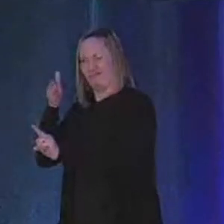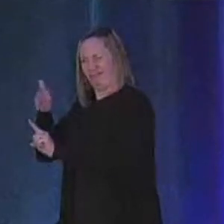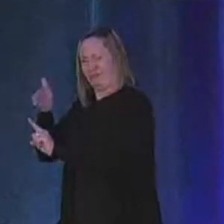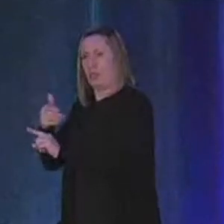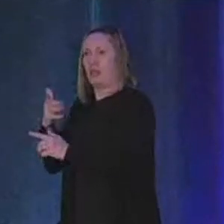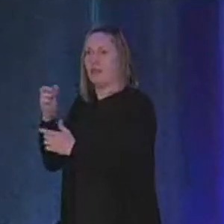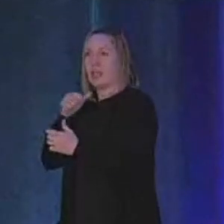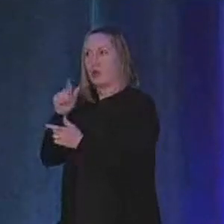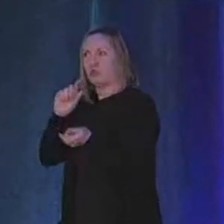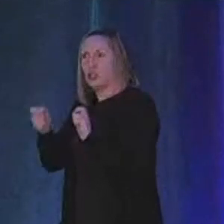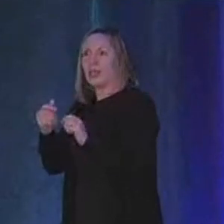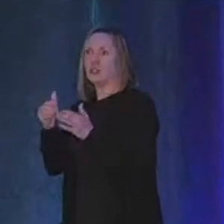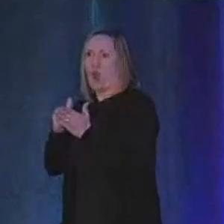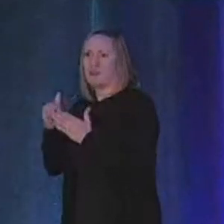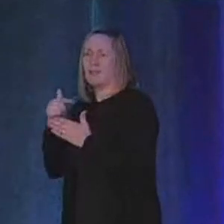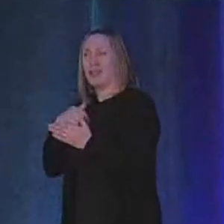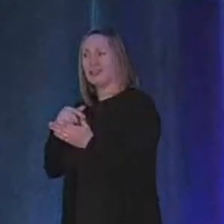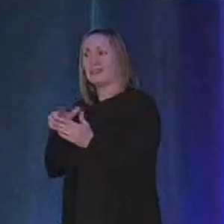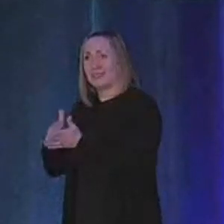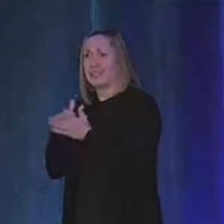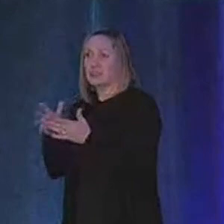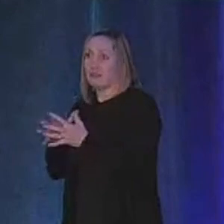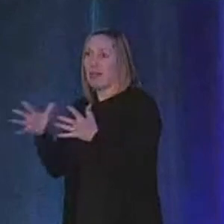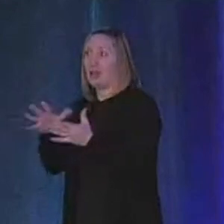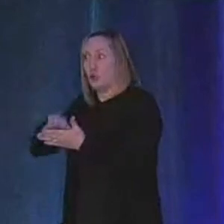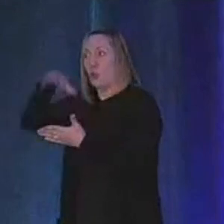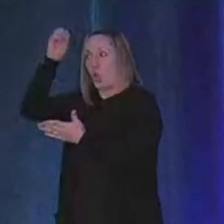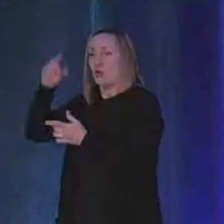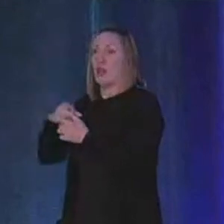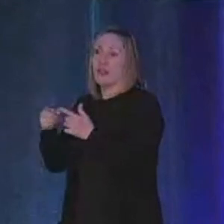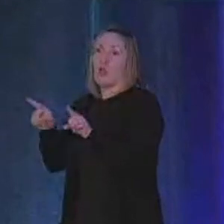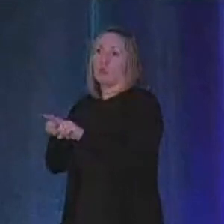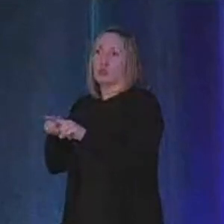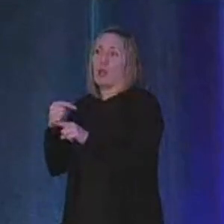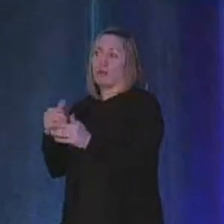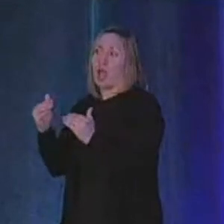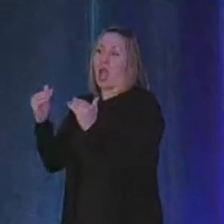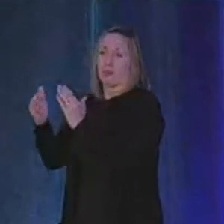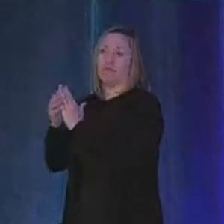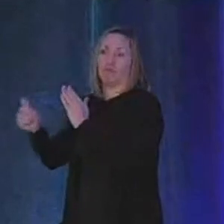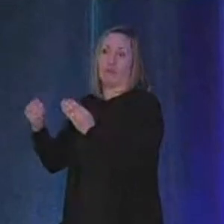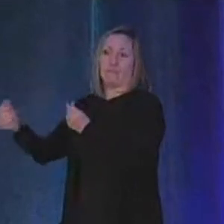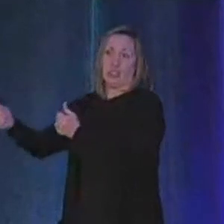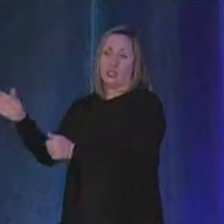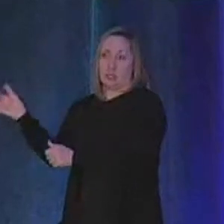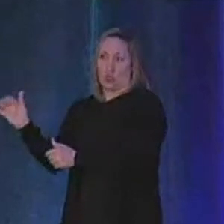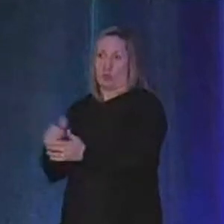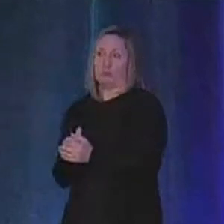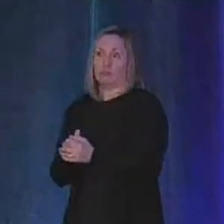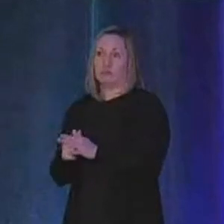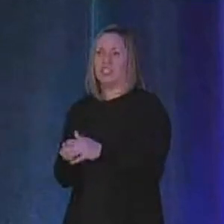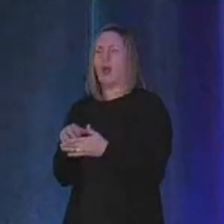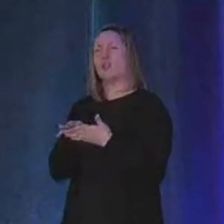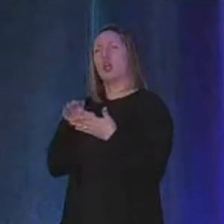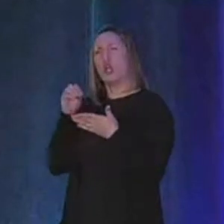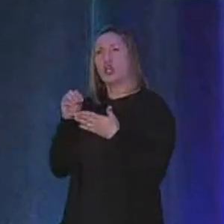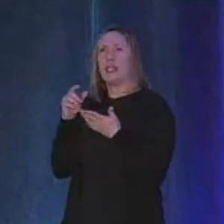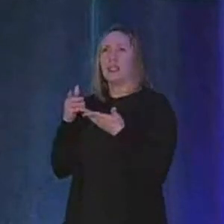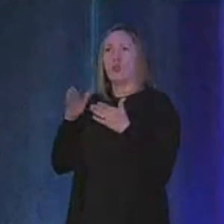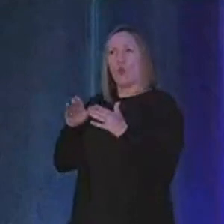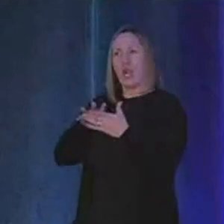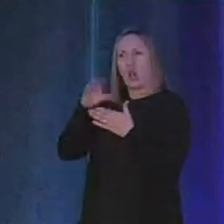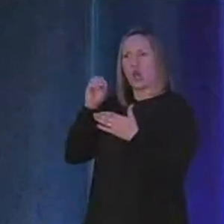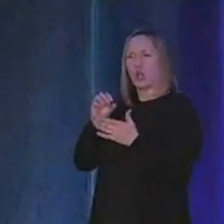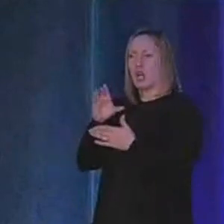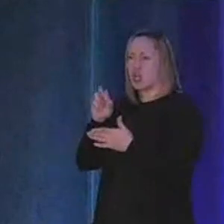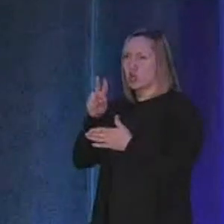curve, and they prioritize efficiency as well. because of the learning curve,